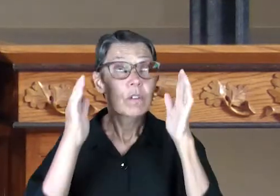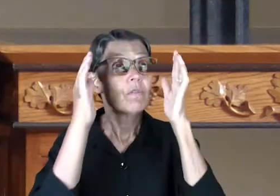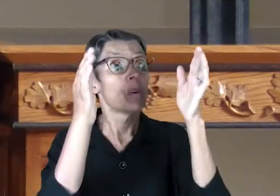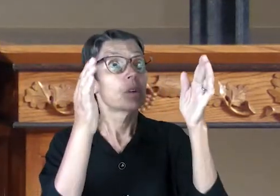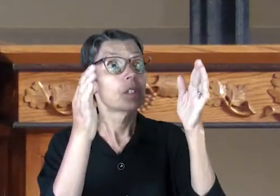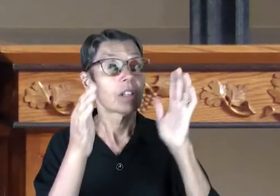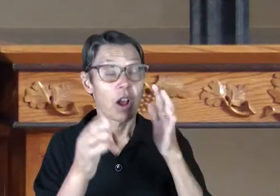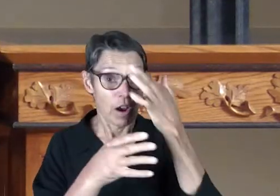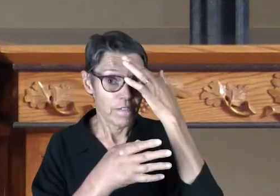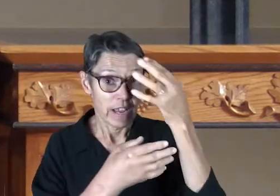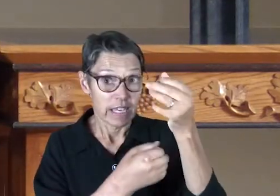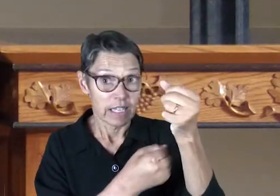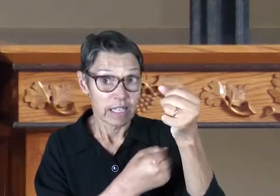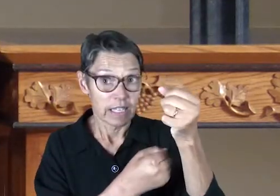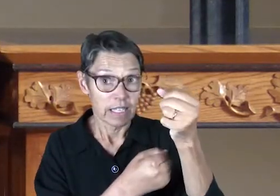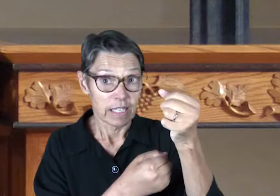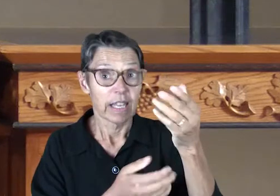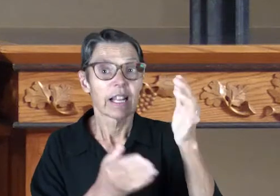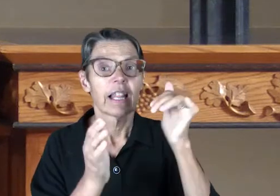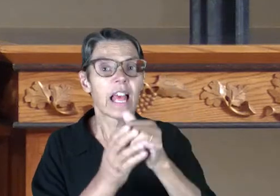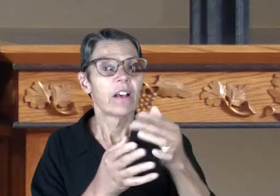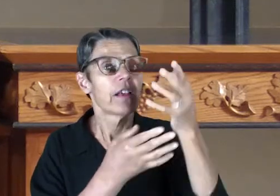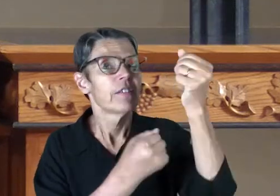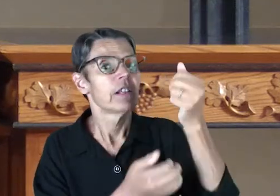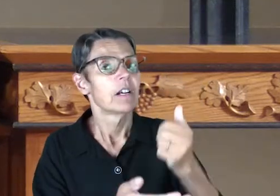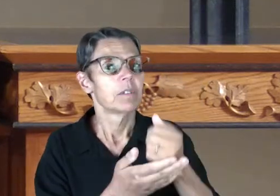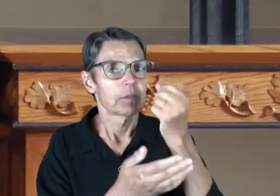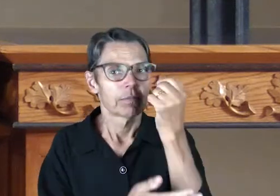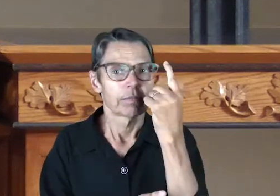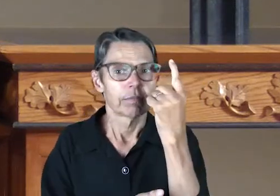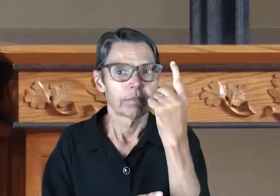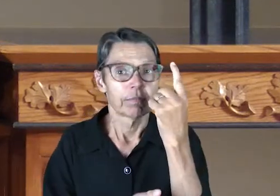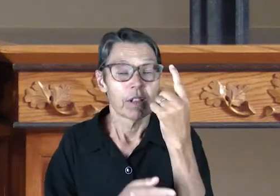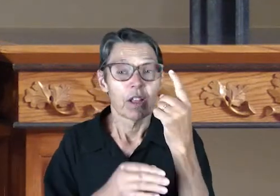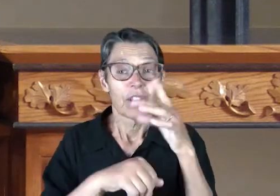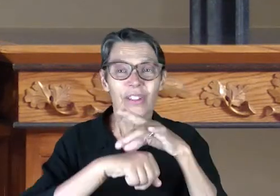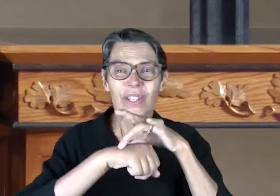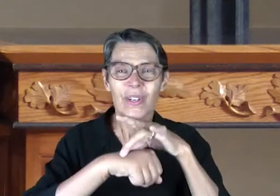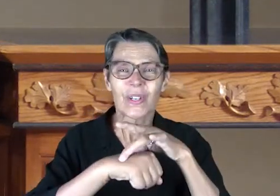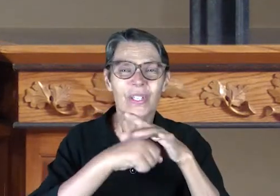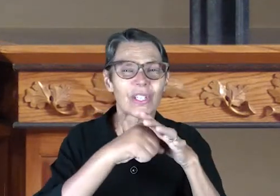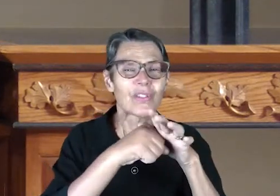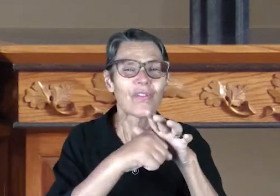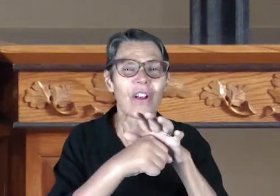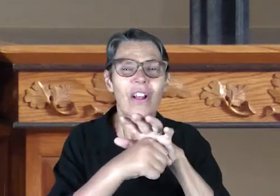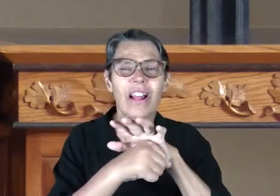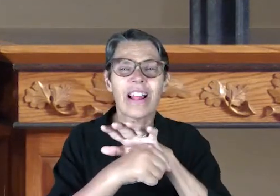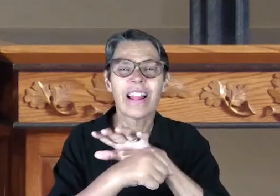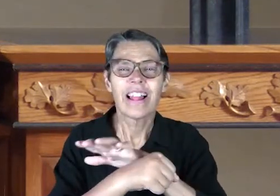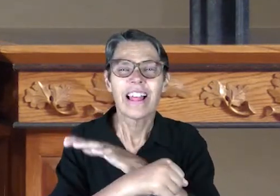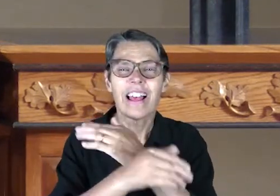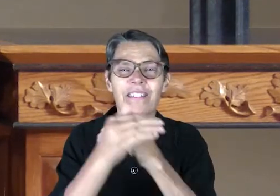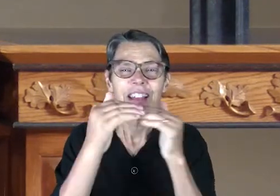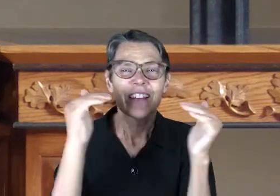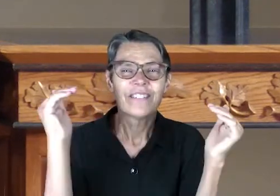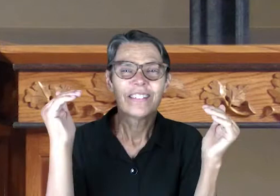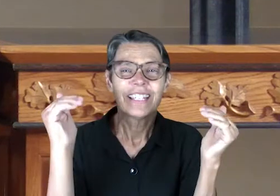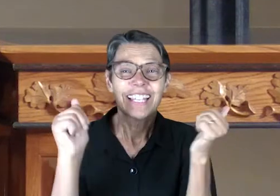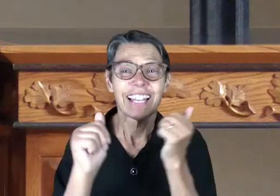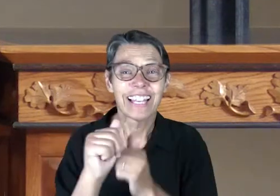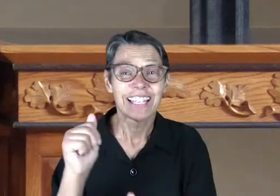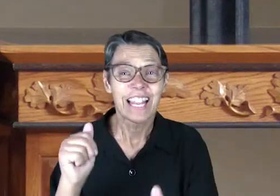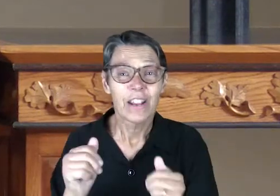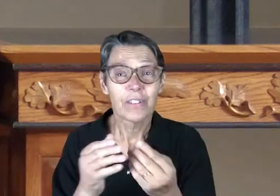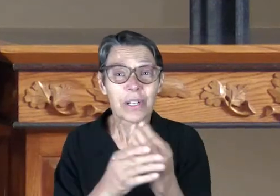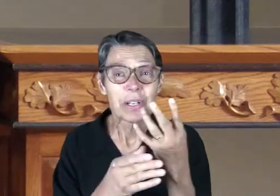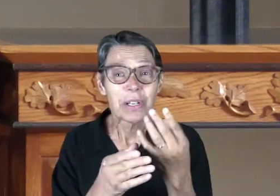to focus on our faith and allow our faith to help us see that the earth is crammed with heaven